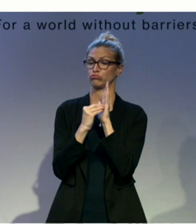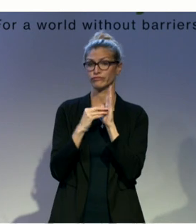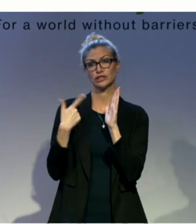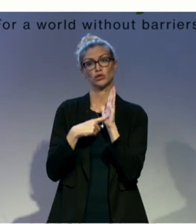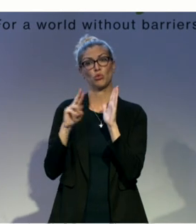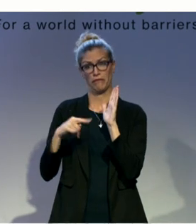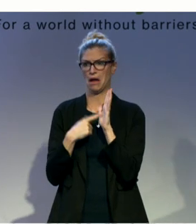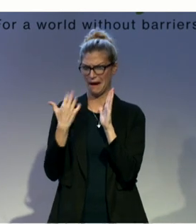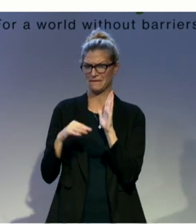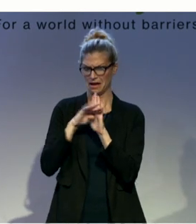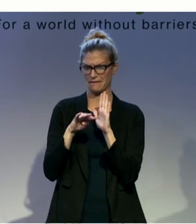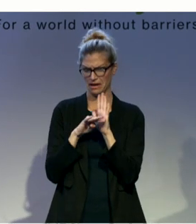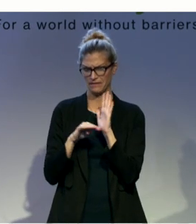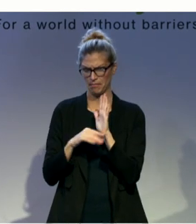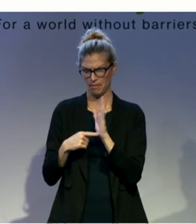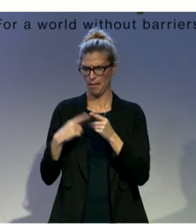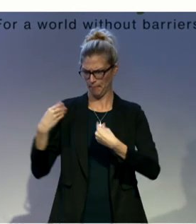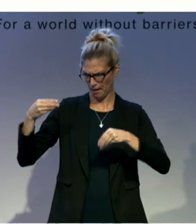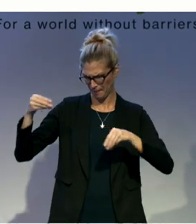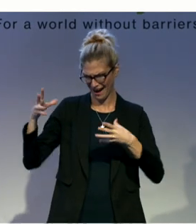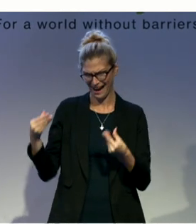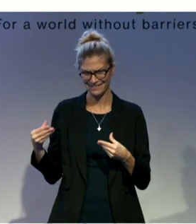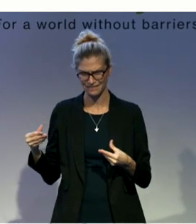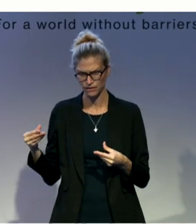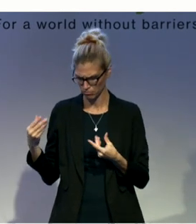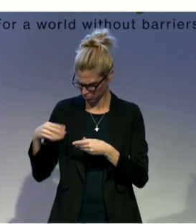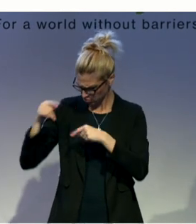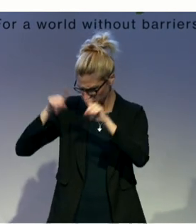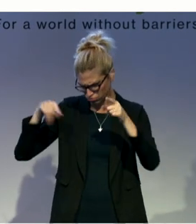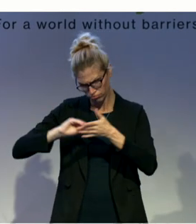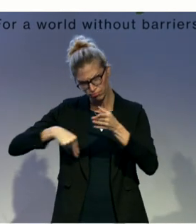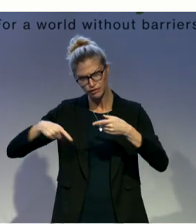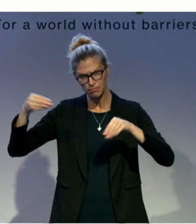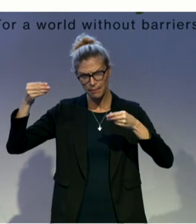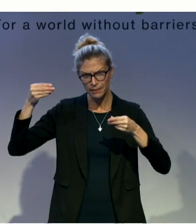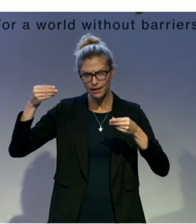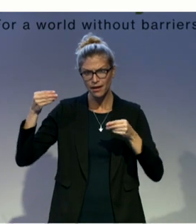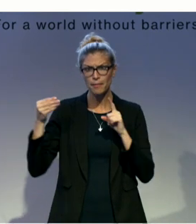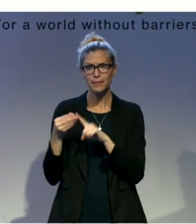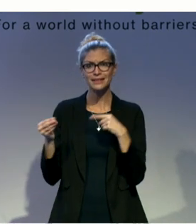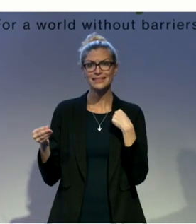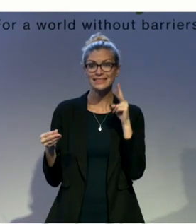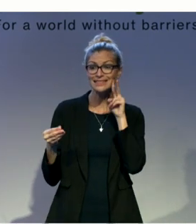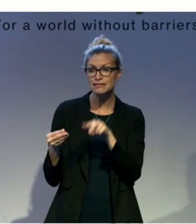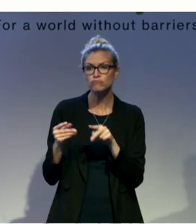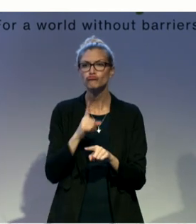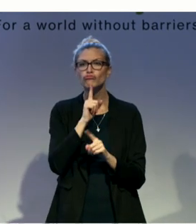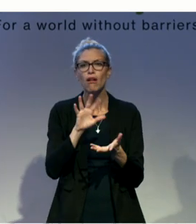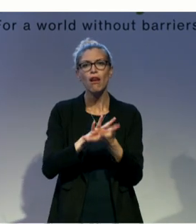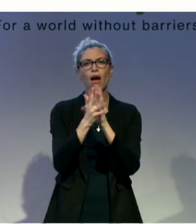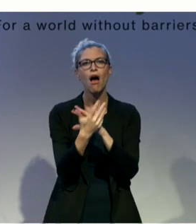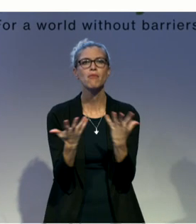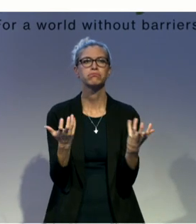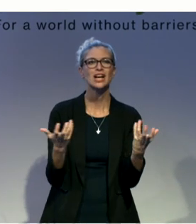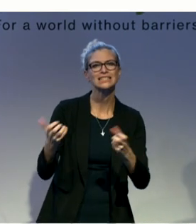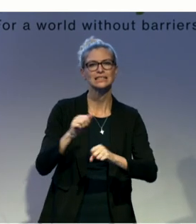those documents needed to be there. But when it comes to practical application of those